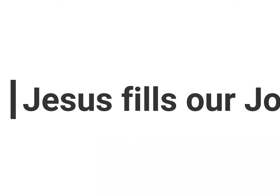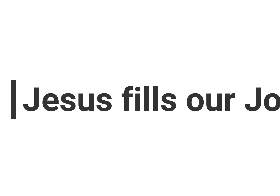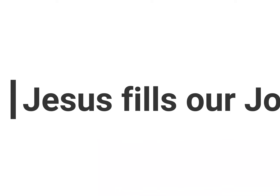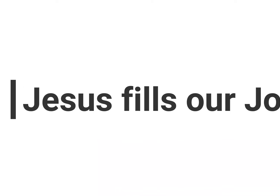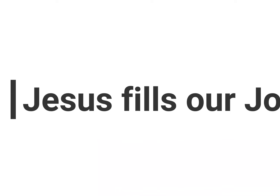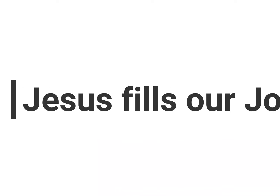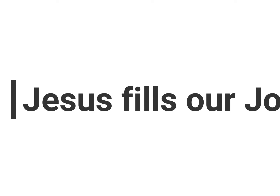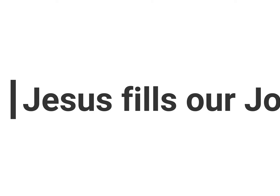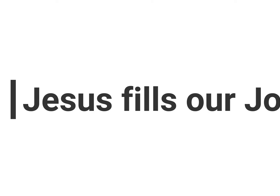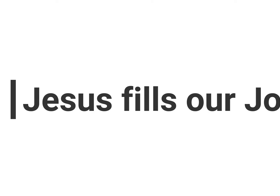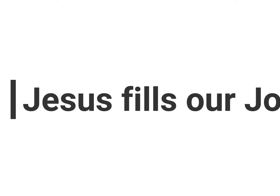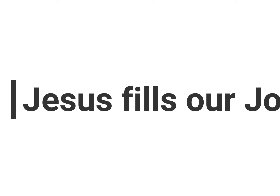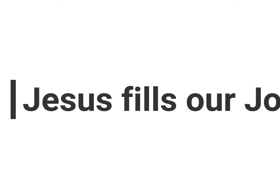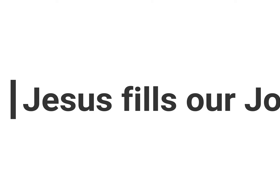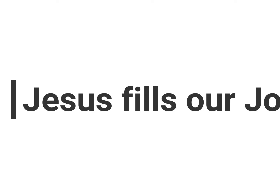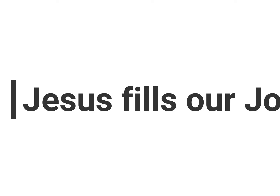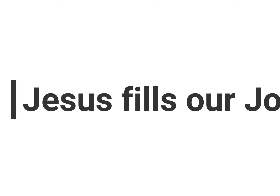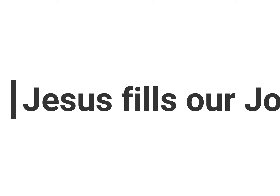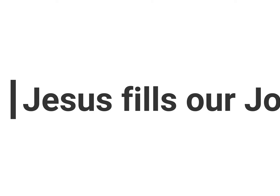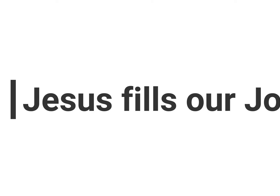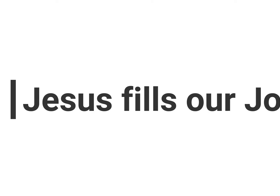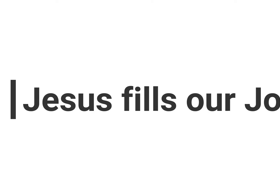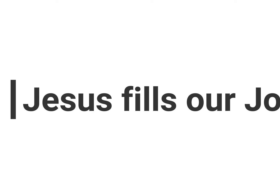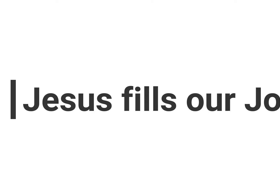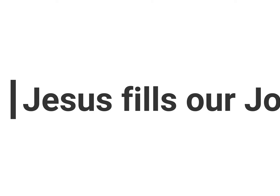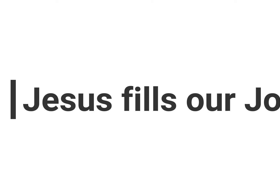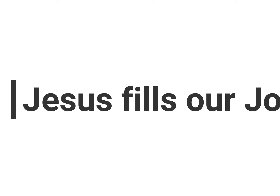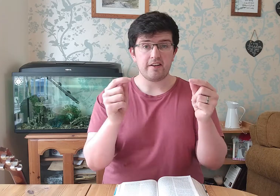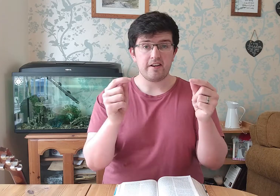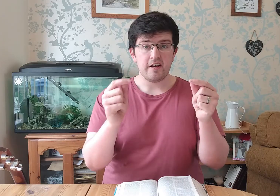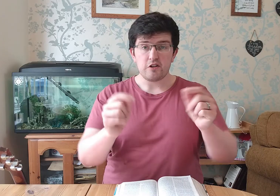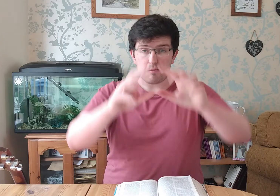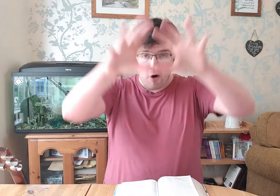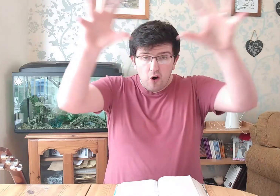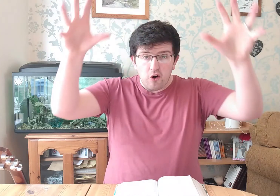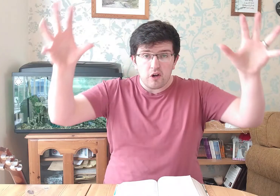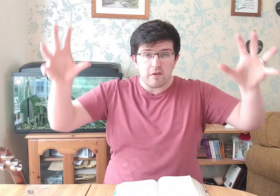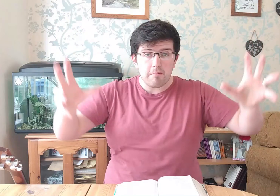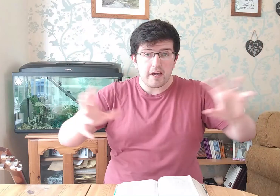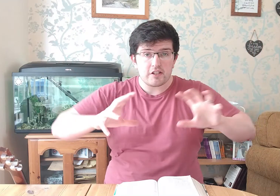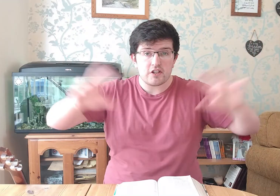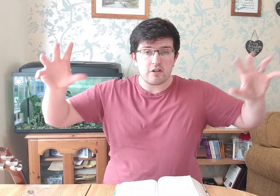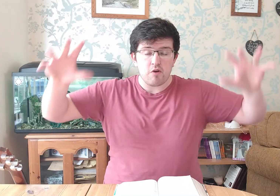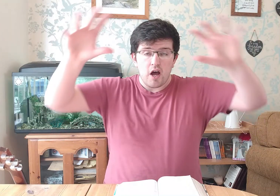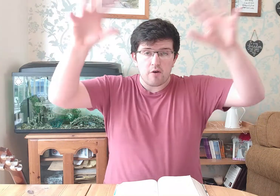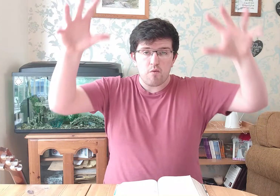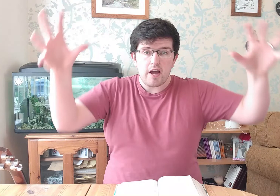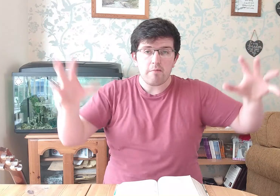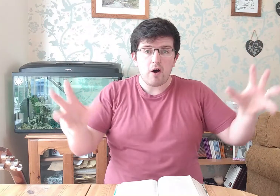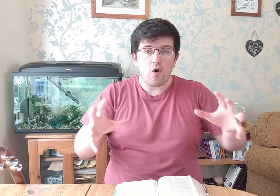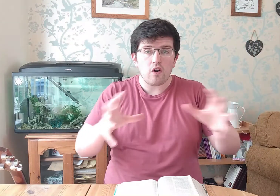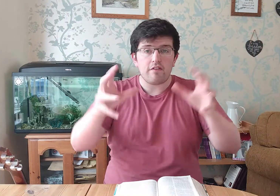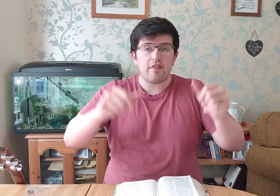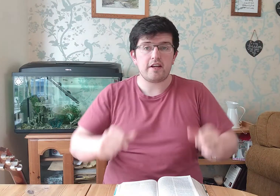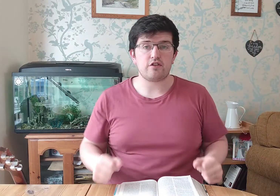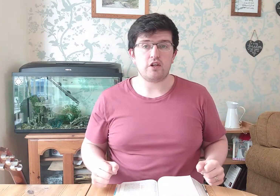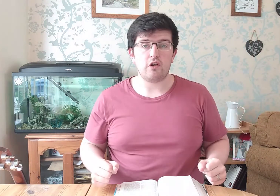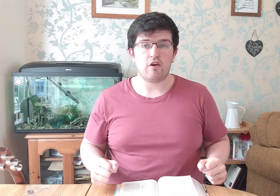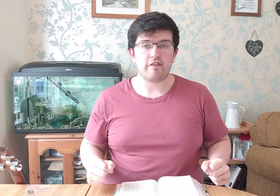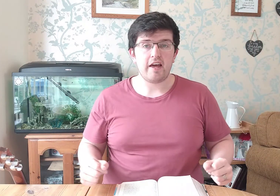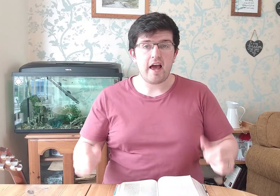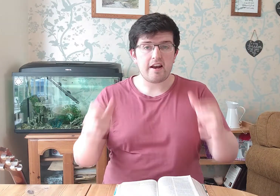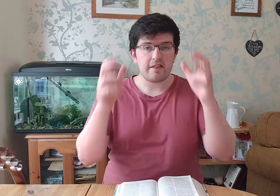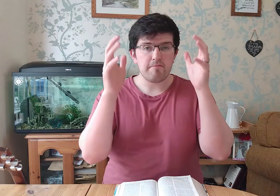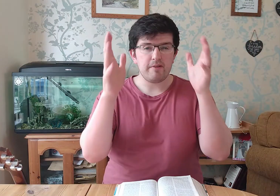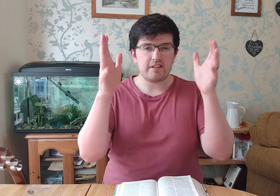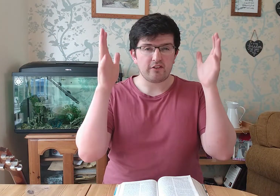words: Jesus fills up our joy. So put all of your pictures and write about all of the things that you